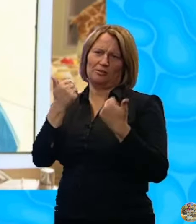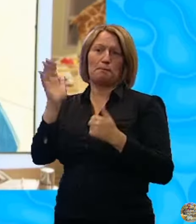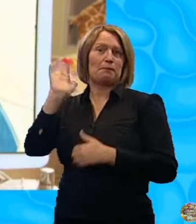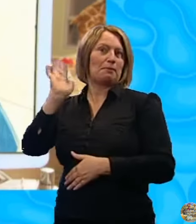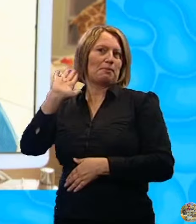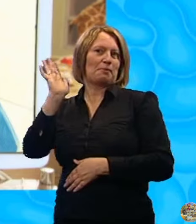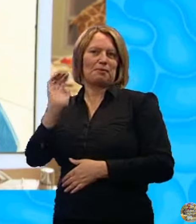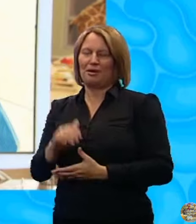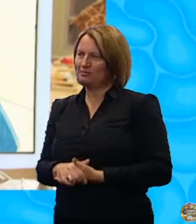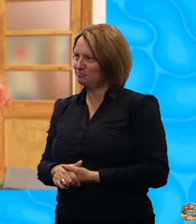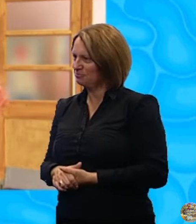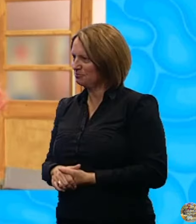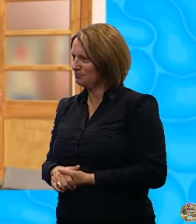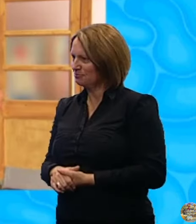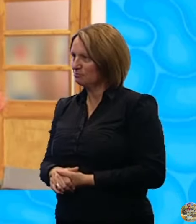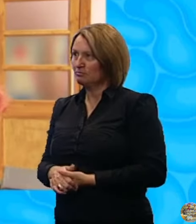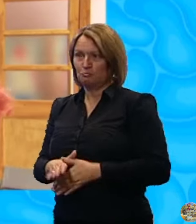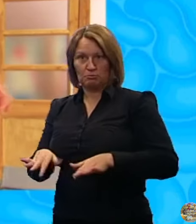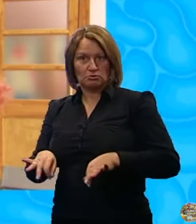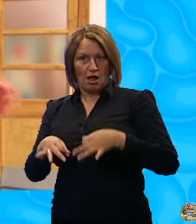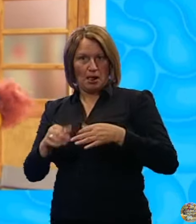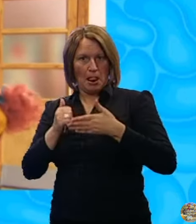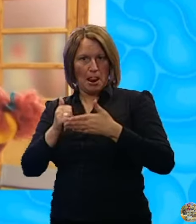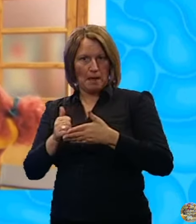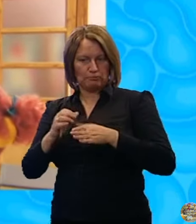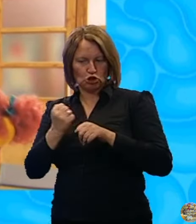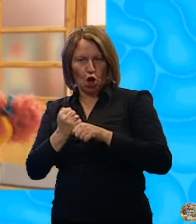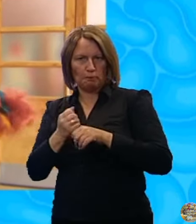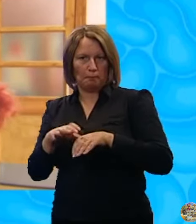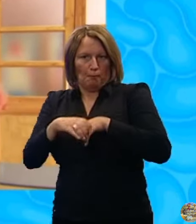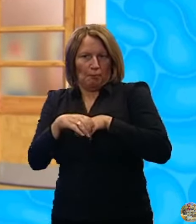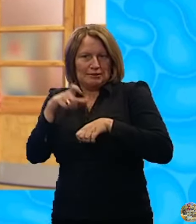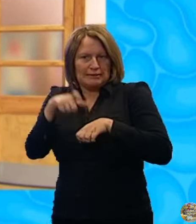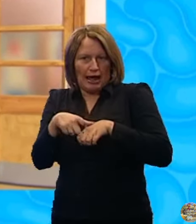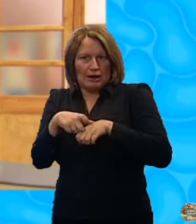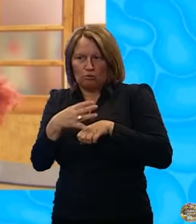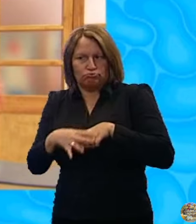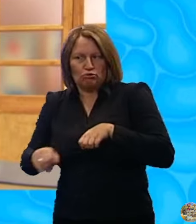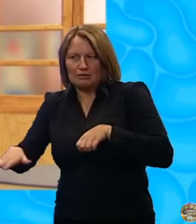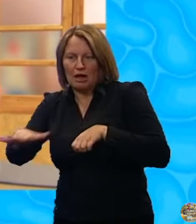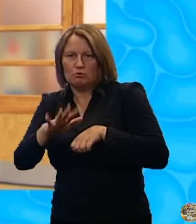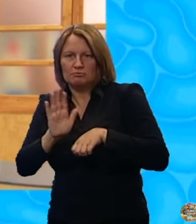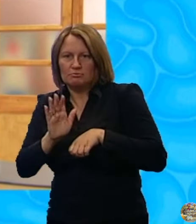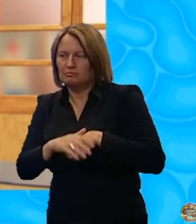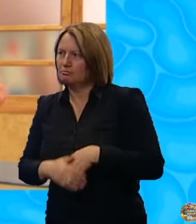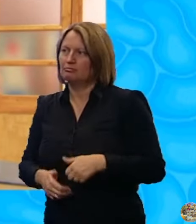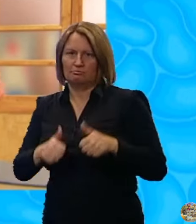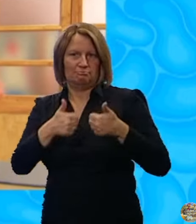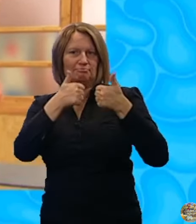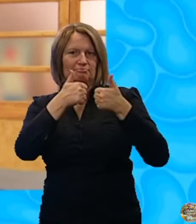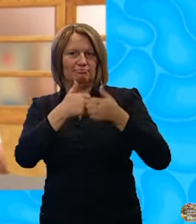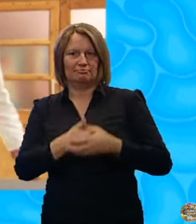Bye for now. So, a swimming sock keeps your veruca germs tucked safely inside so they can't get out.